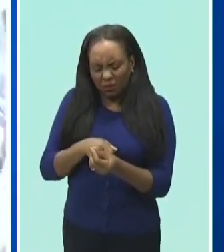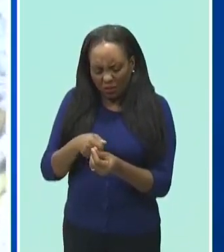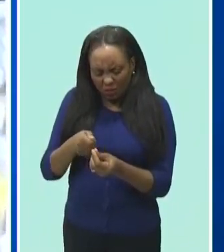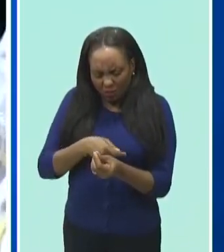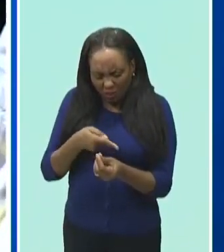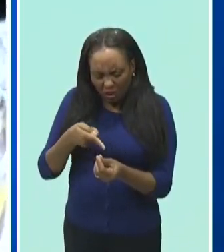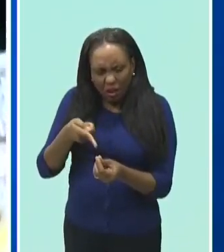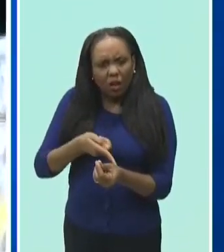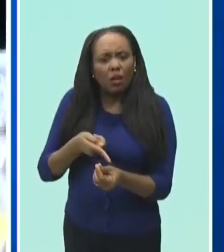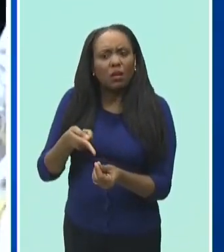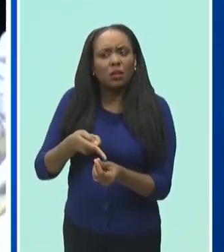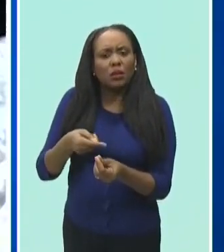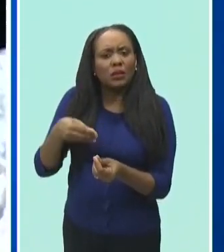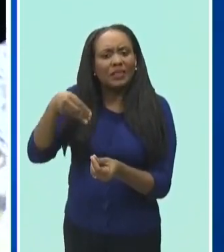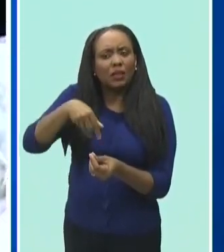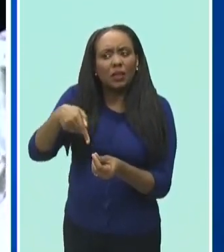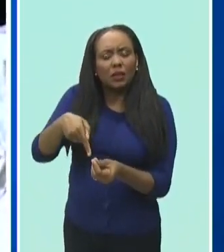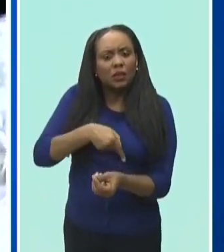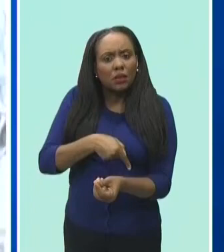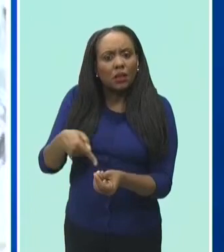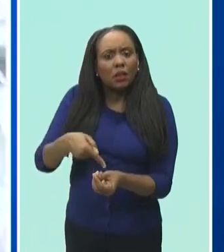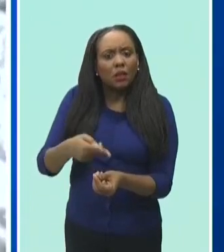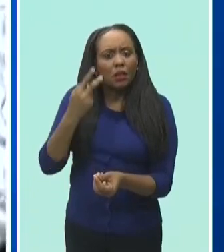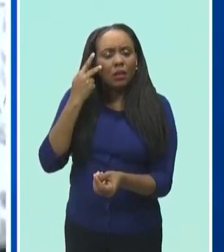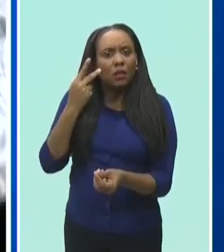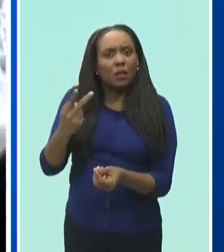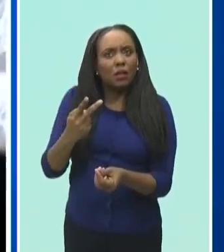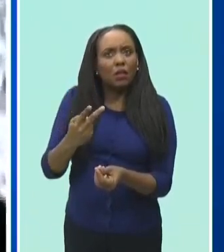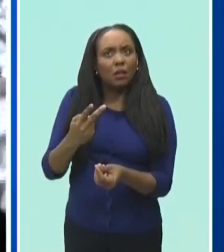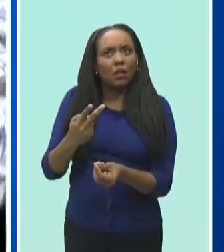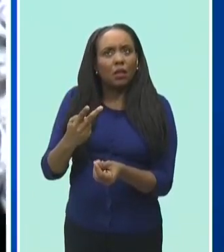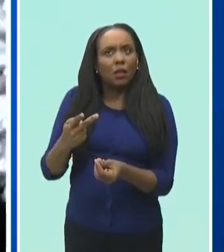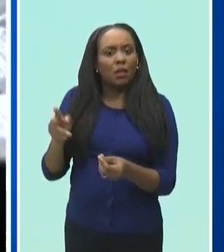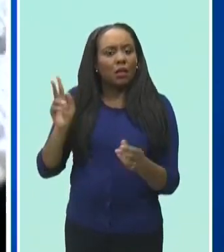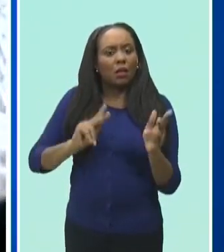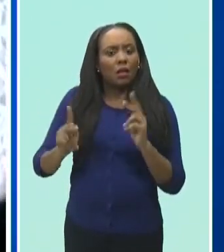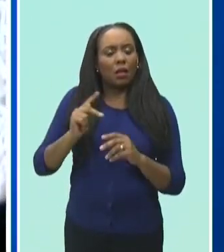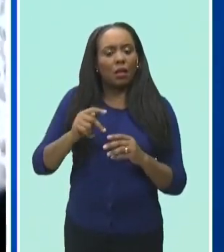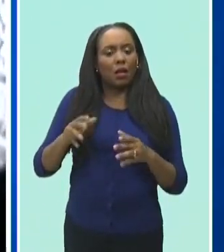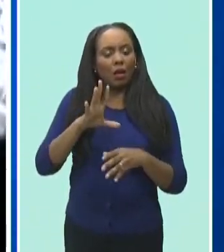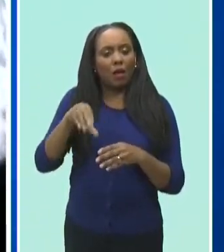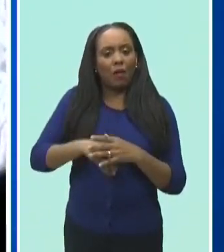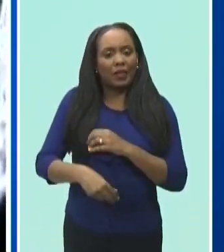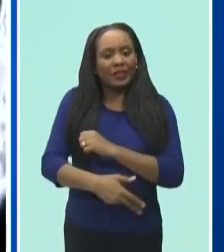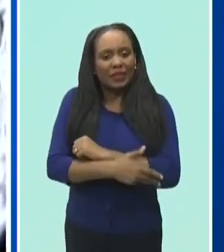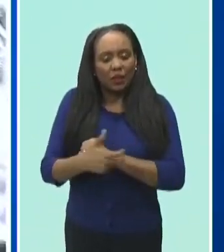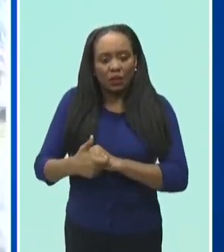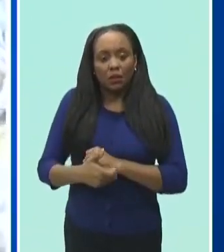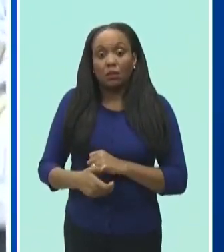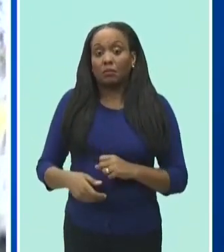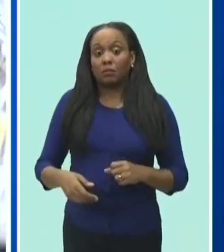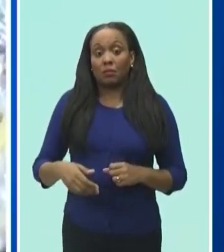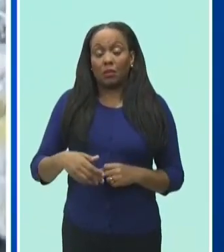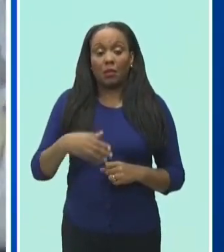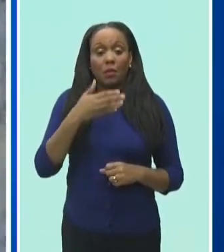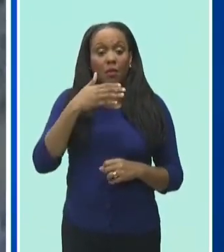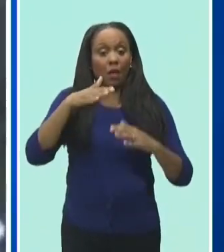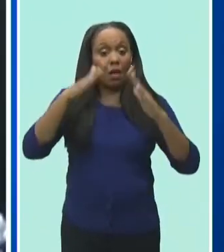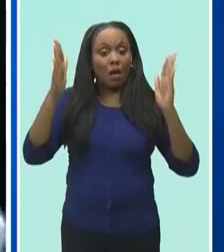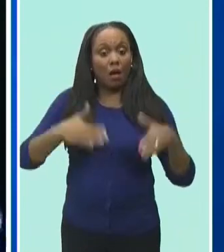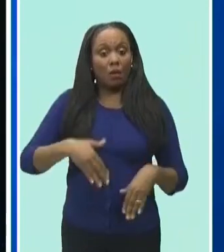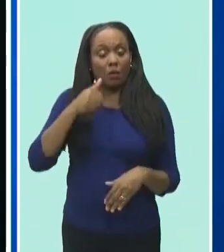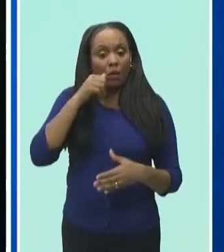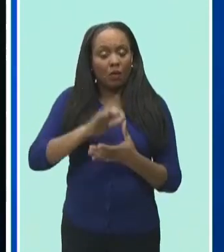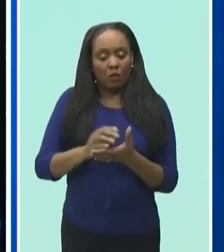all indications, this is definitely a case of pretty larceny. The housewife would have purchased this at the central